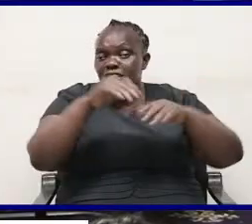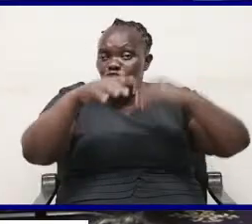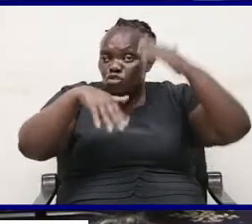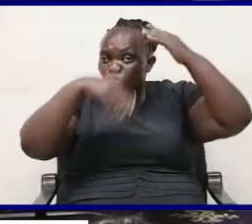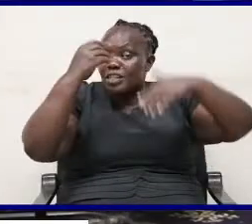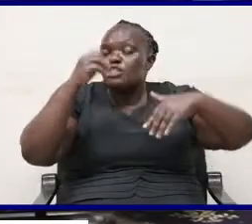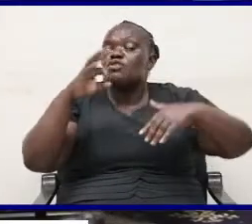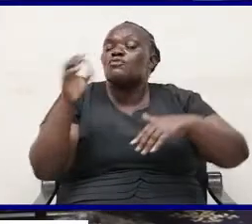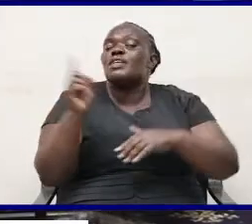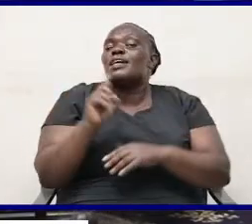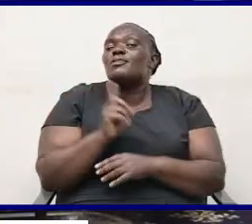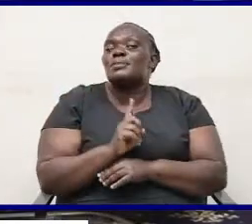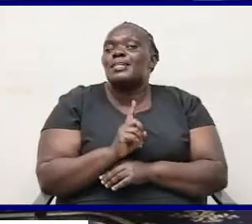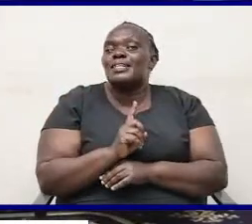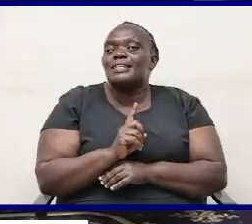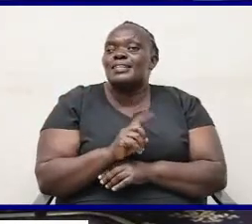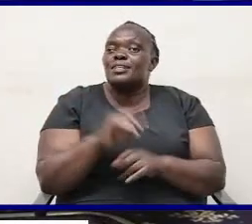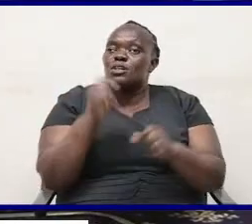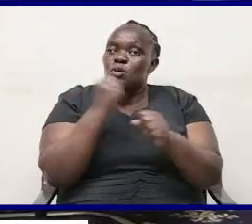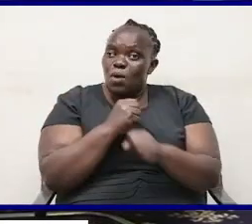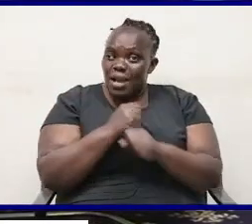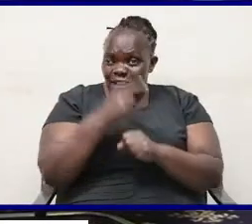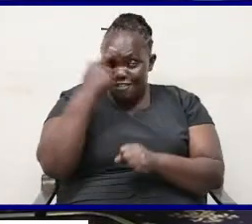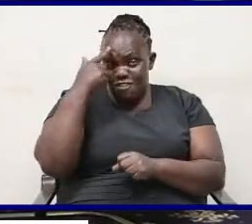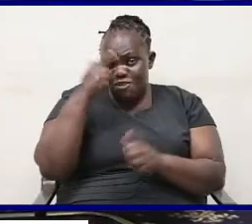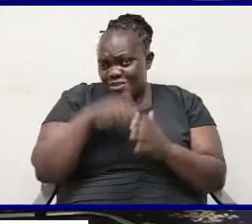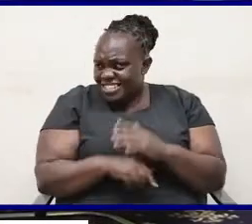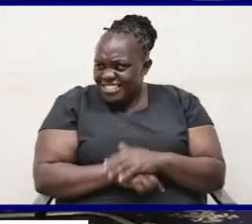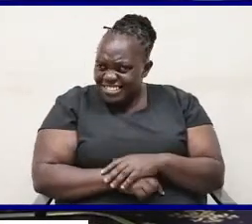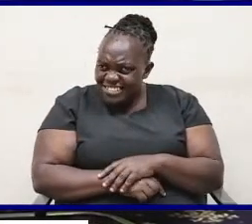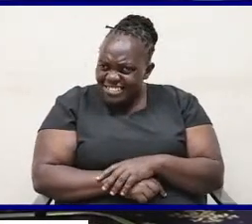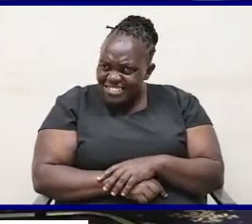of Nairobi, working for